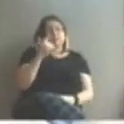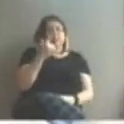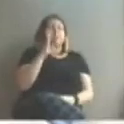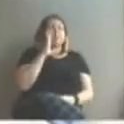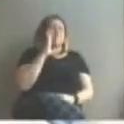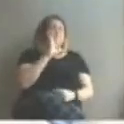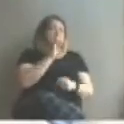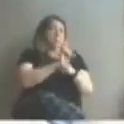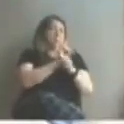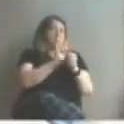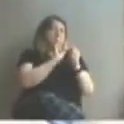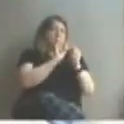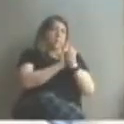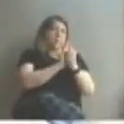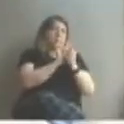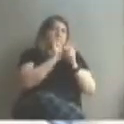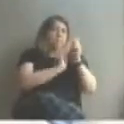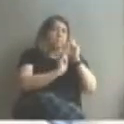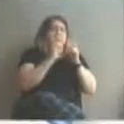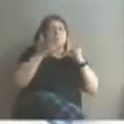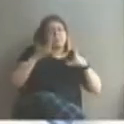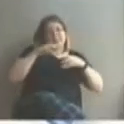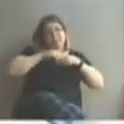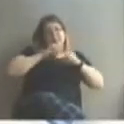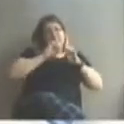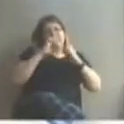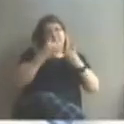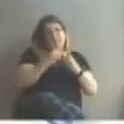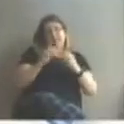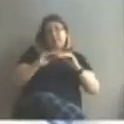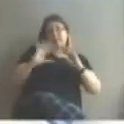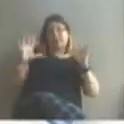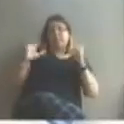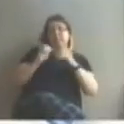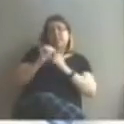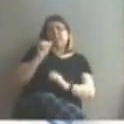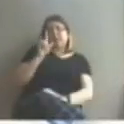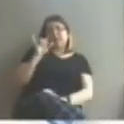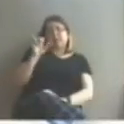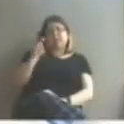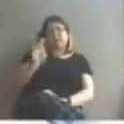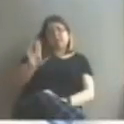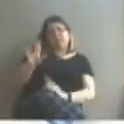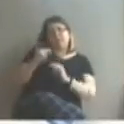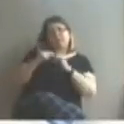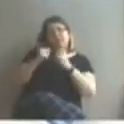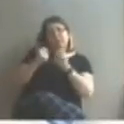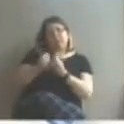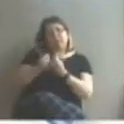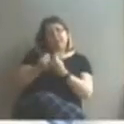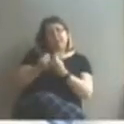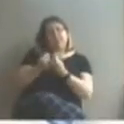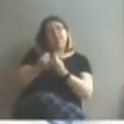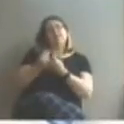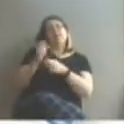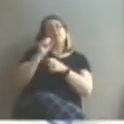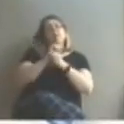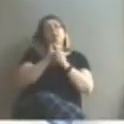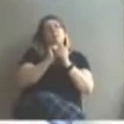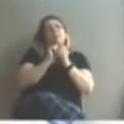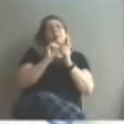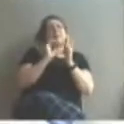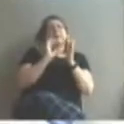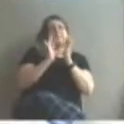closely with the people already in the department, and obviously with Allison and her team, but working with